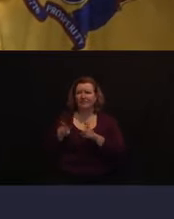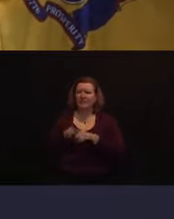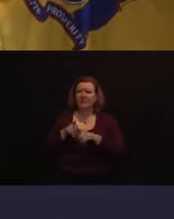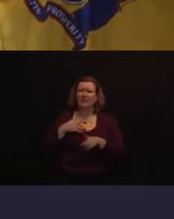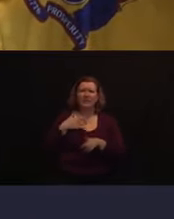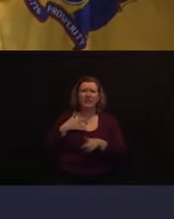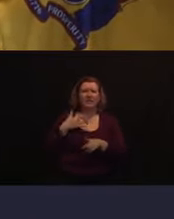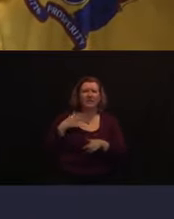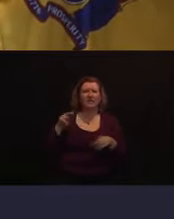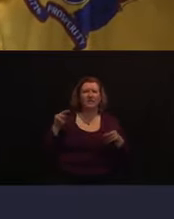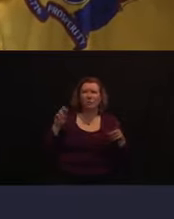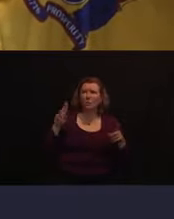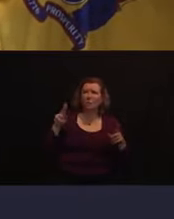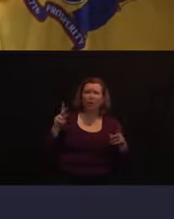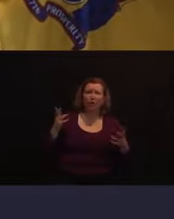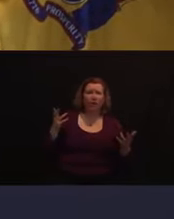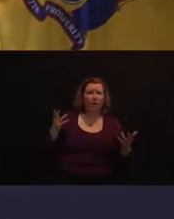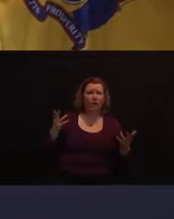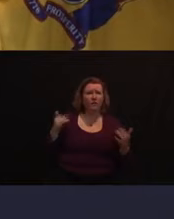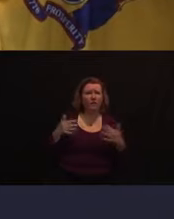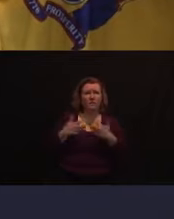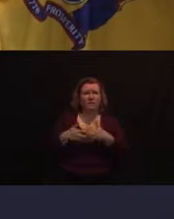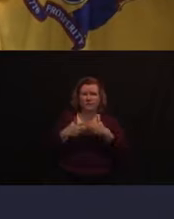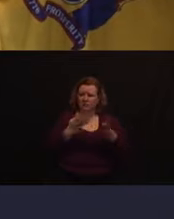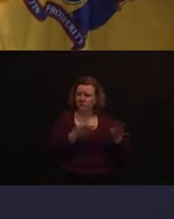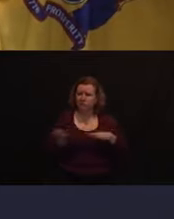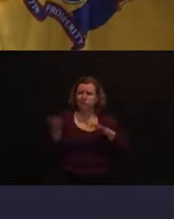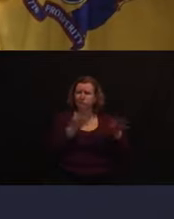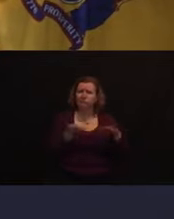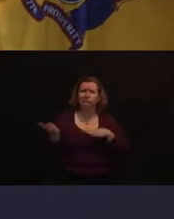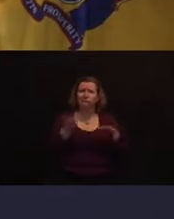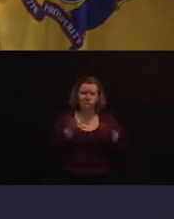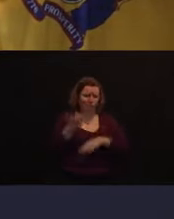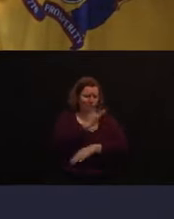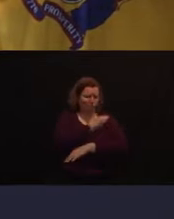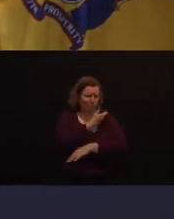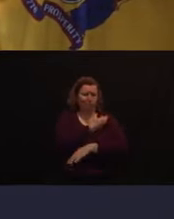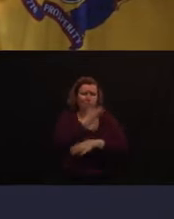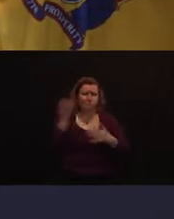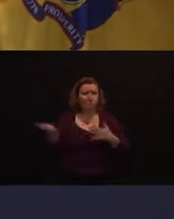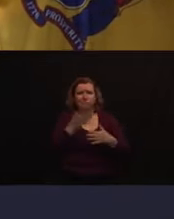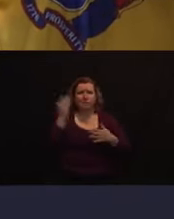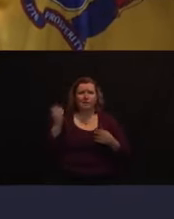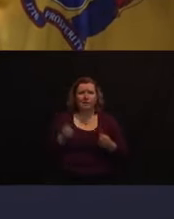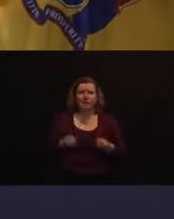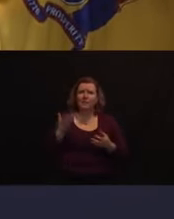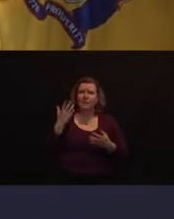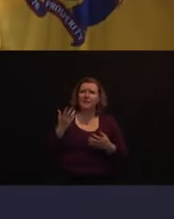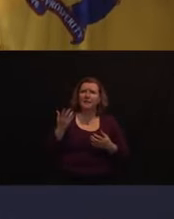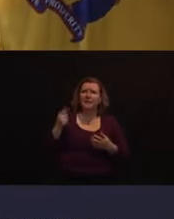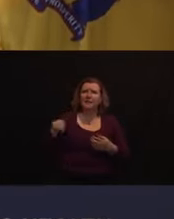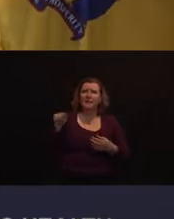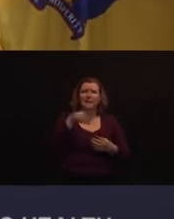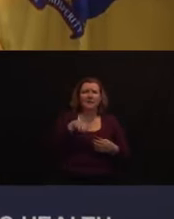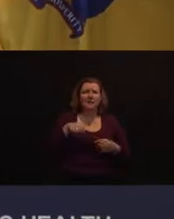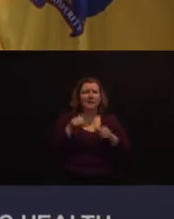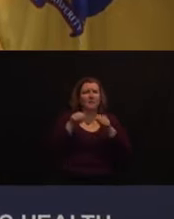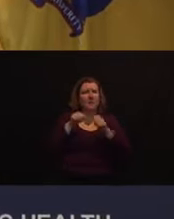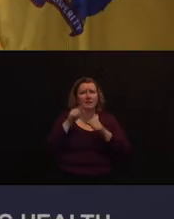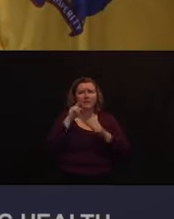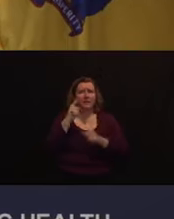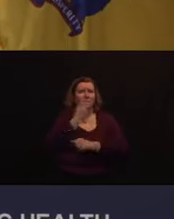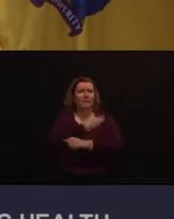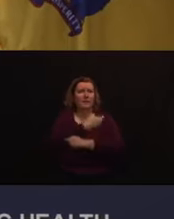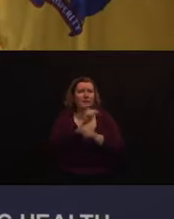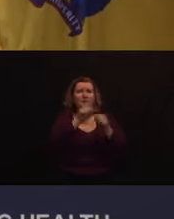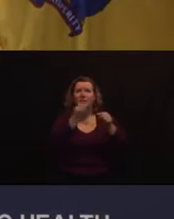Newark is a machine. That thing had, I forget how many stations they said they had, but they had